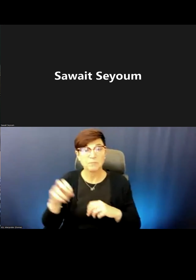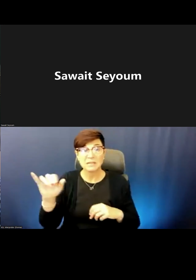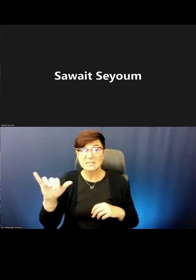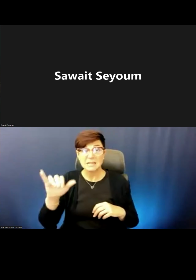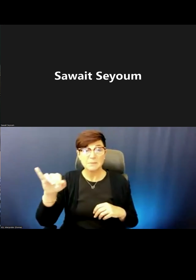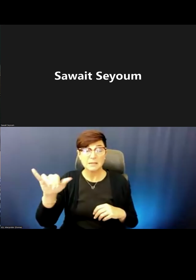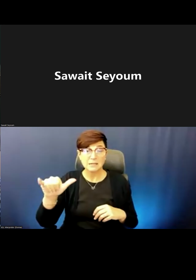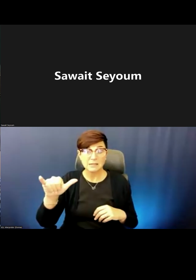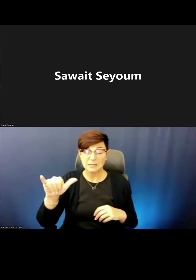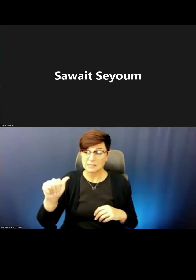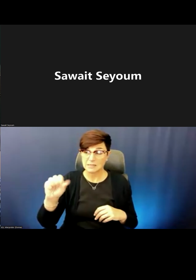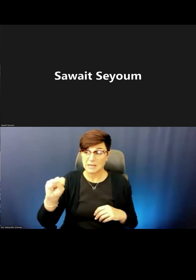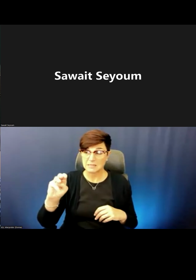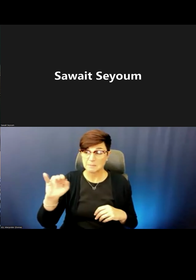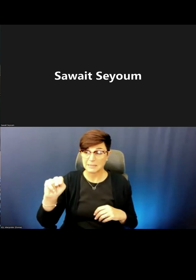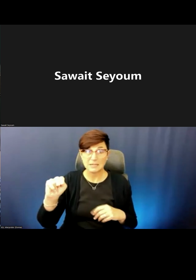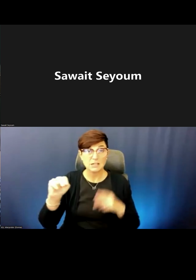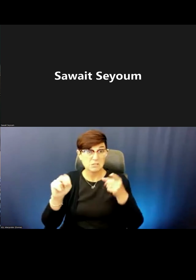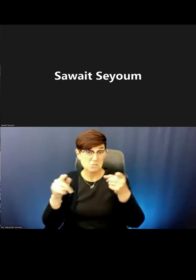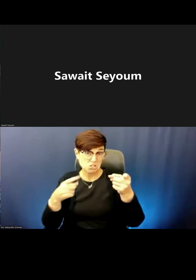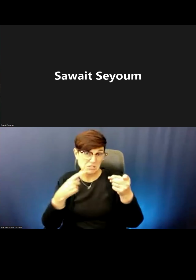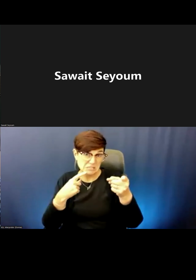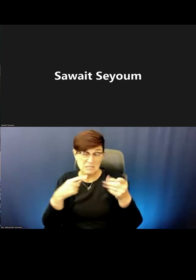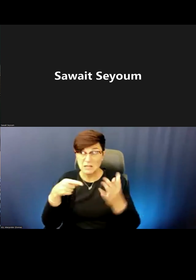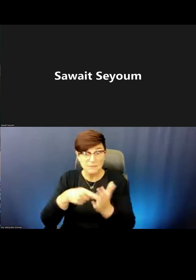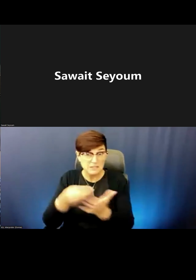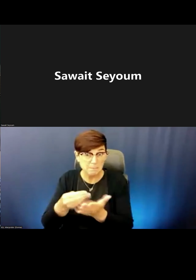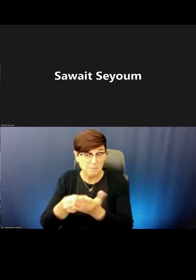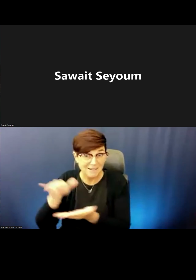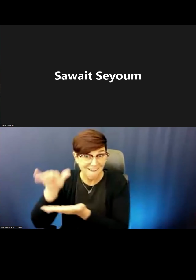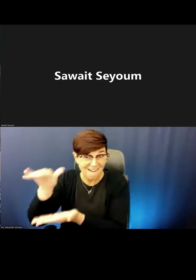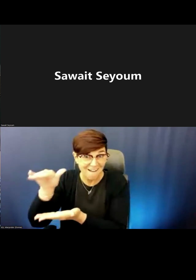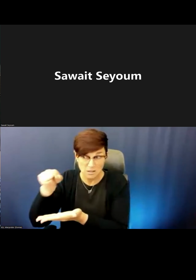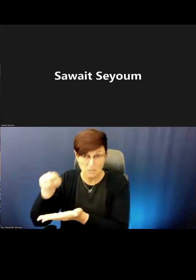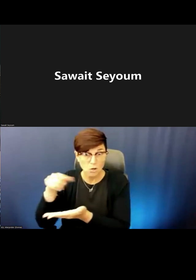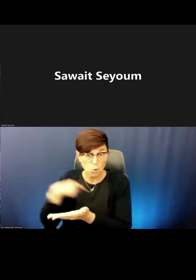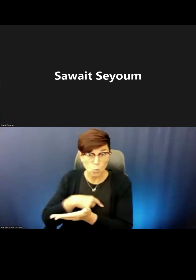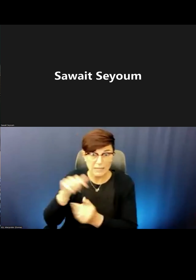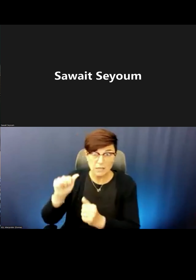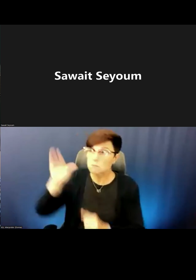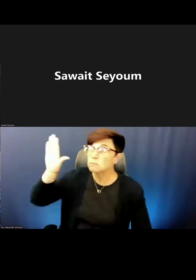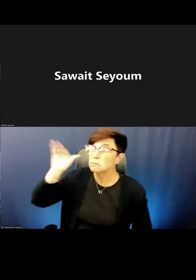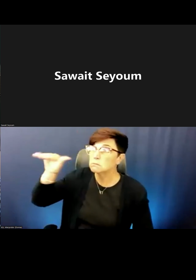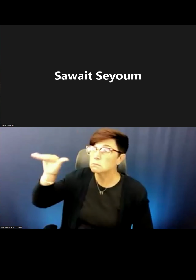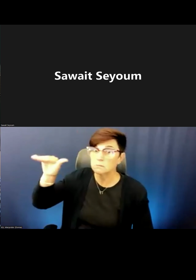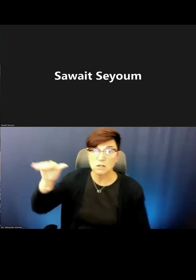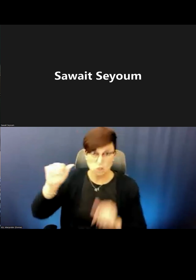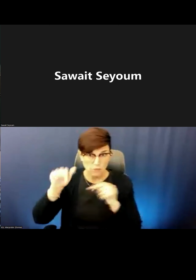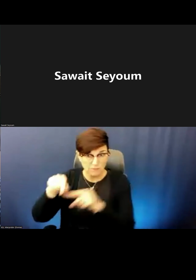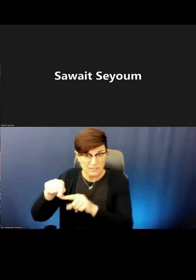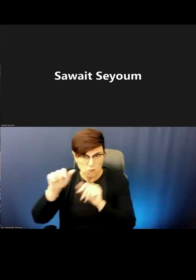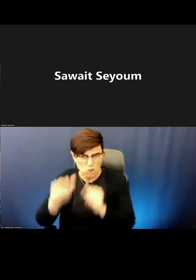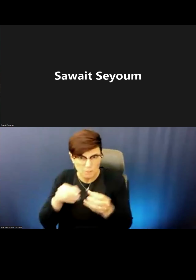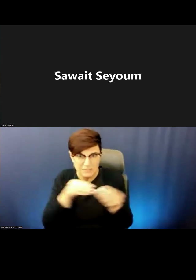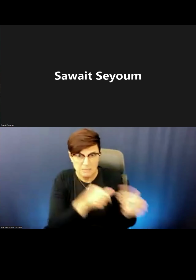this funding could go to people with disabilities and older adults. Could be argued that. So when we talk